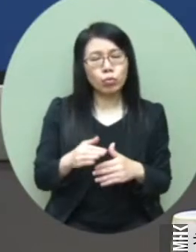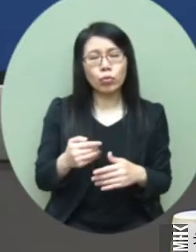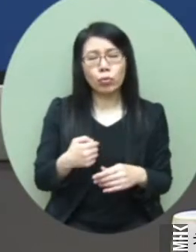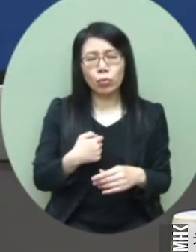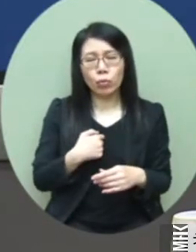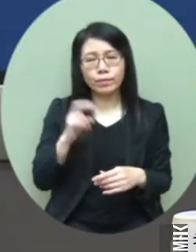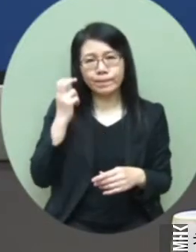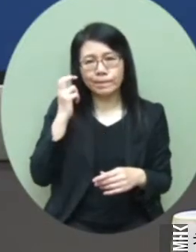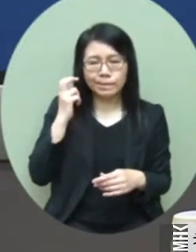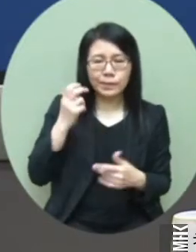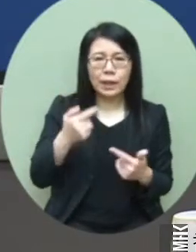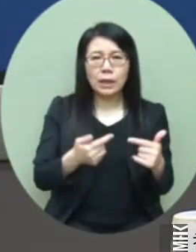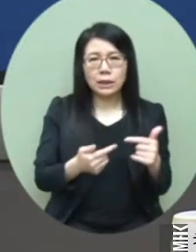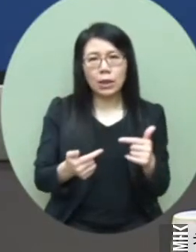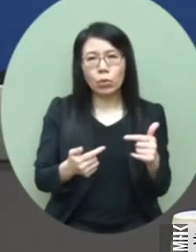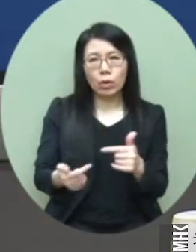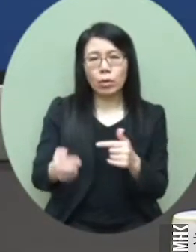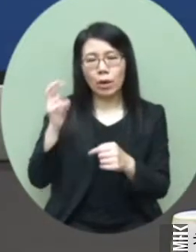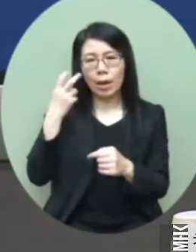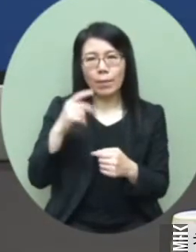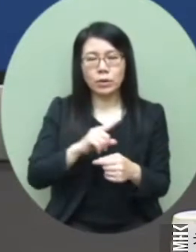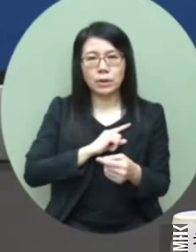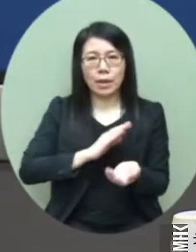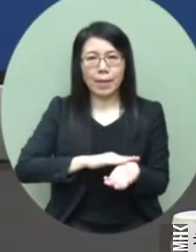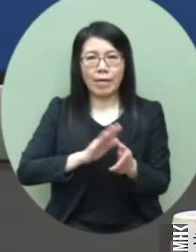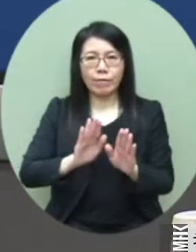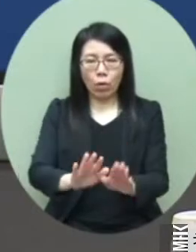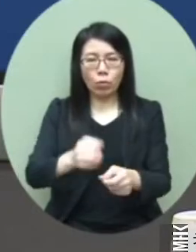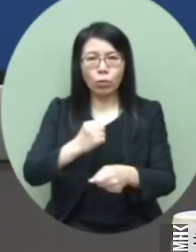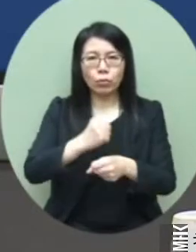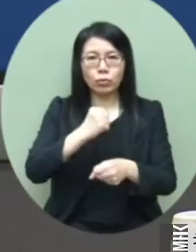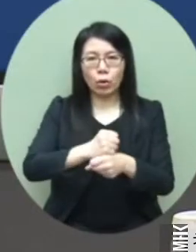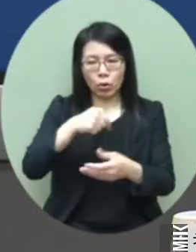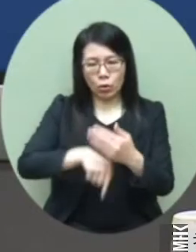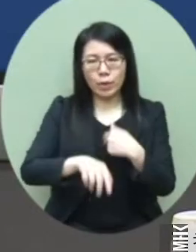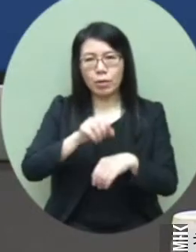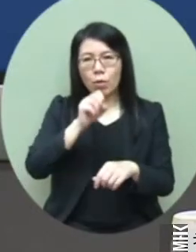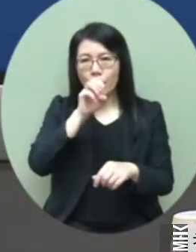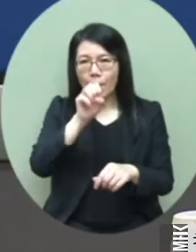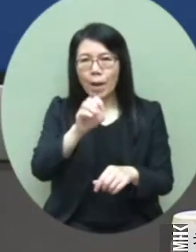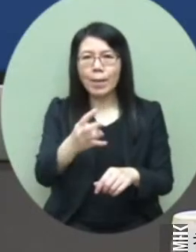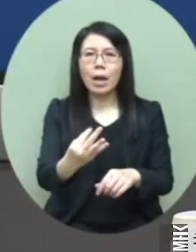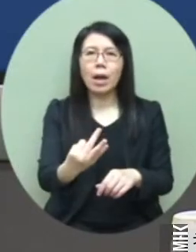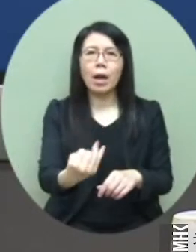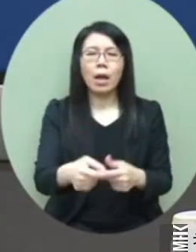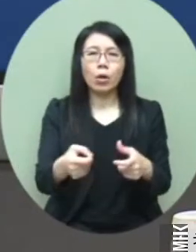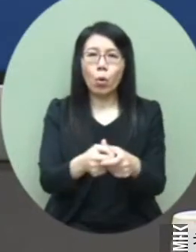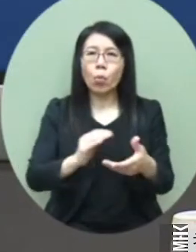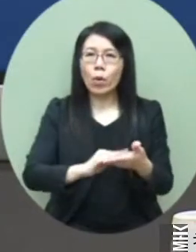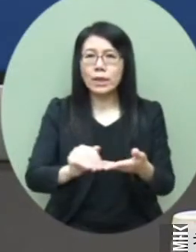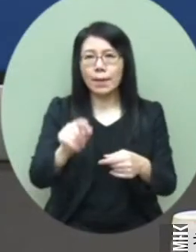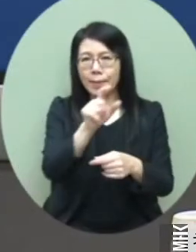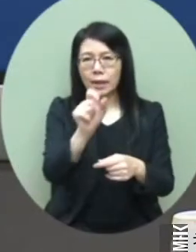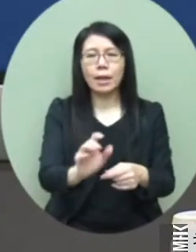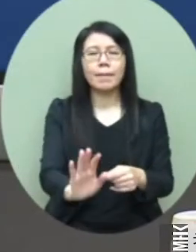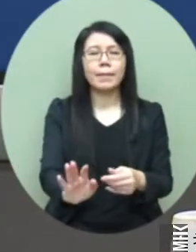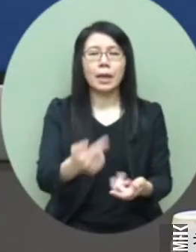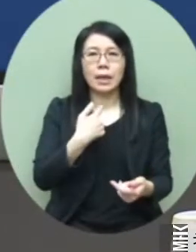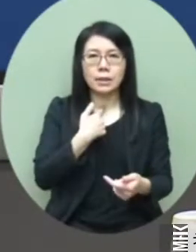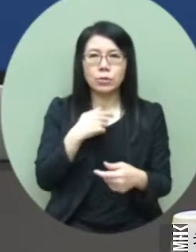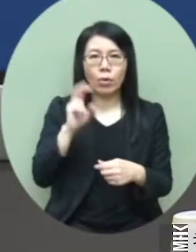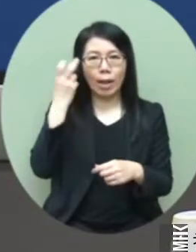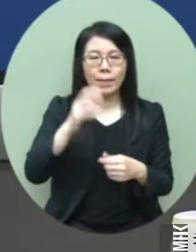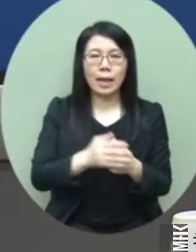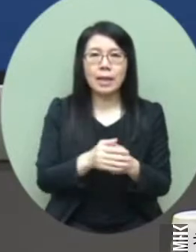in our anti-epidemic work. It is not simply just a public health issue. We have to take account of the social